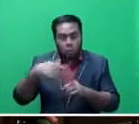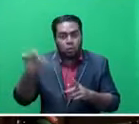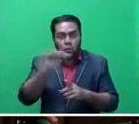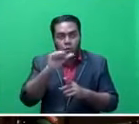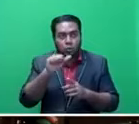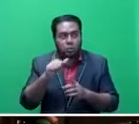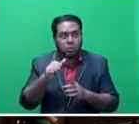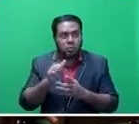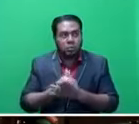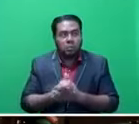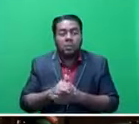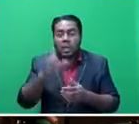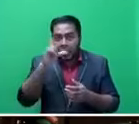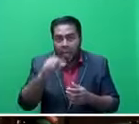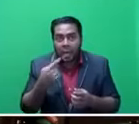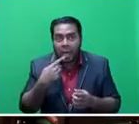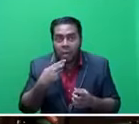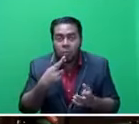can I respond to that?